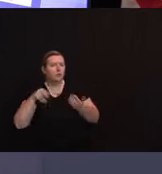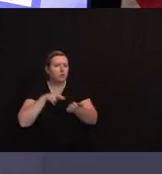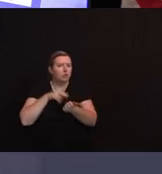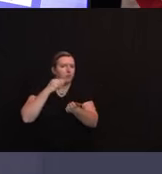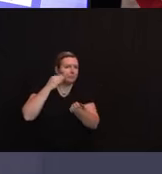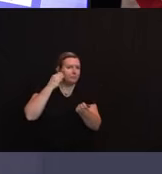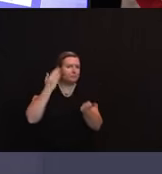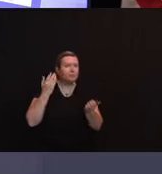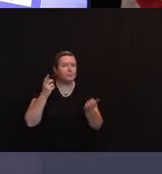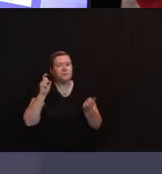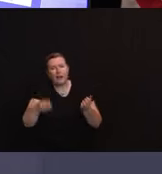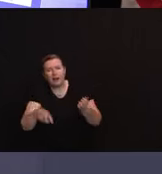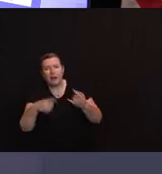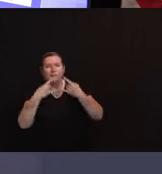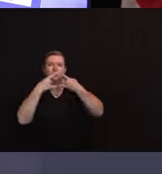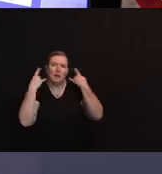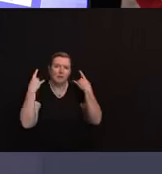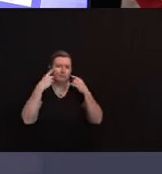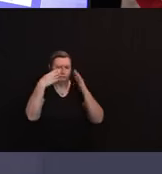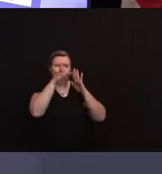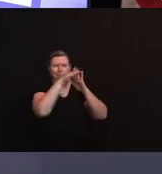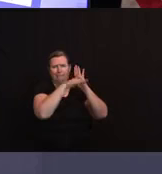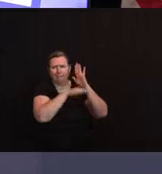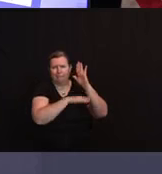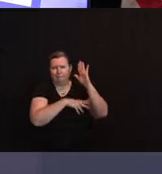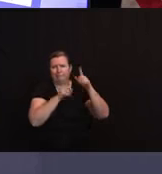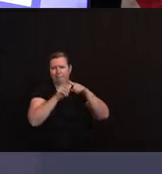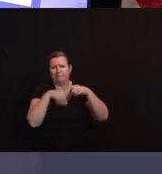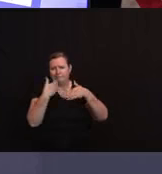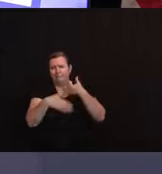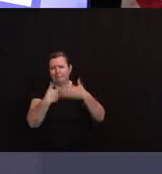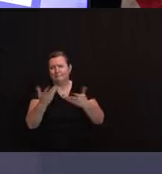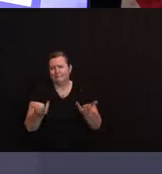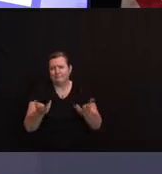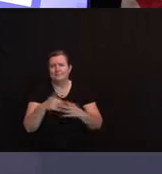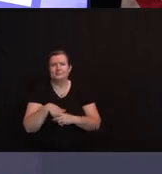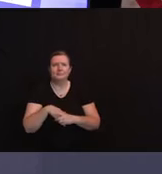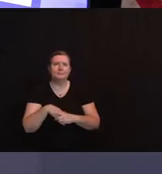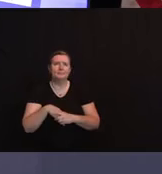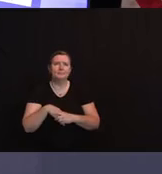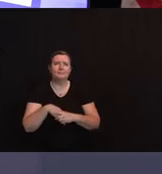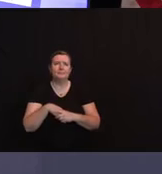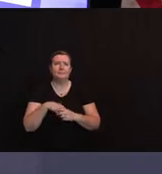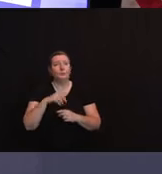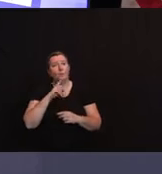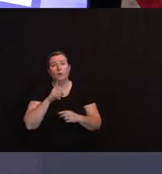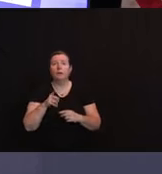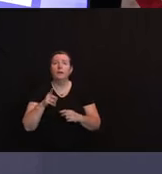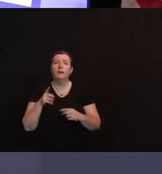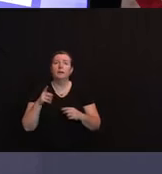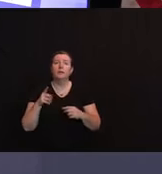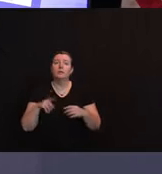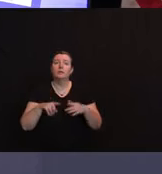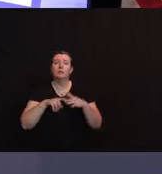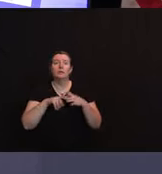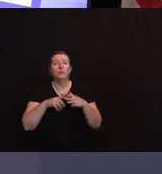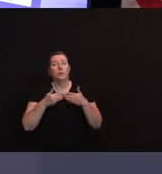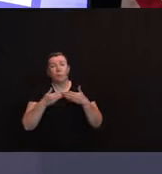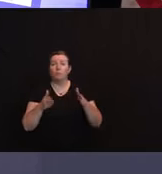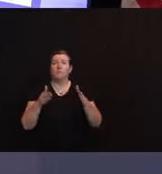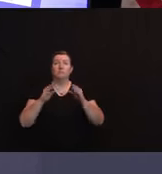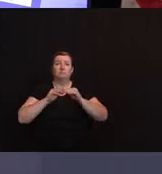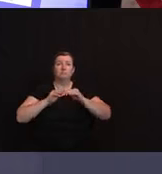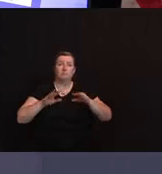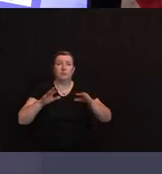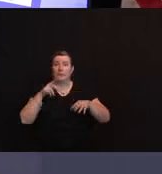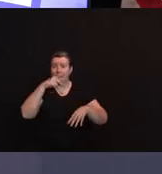health emergency, personal protective equipment and testing supplies were in short supply. But the state worked aggressively to